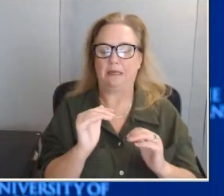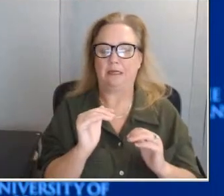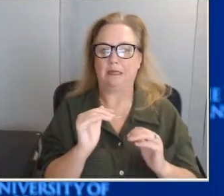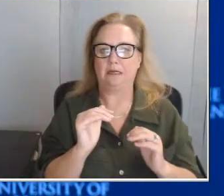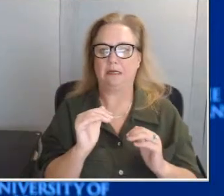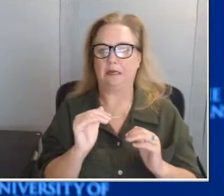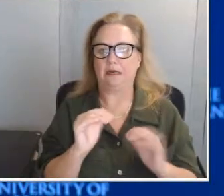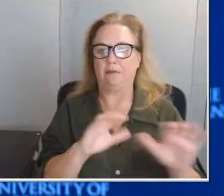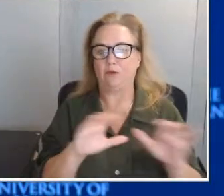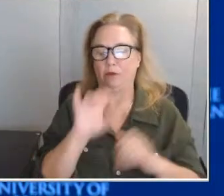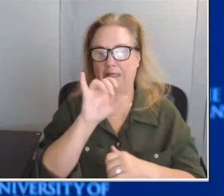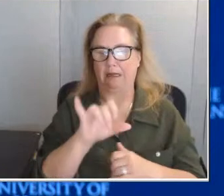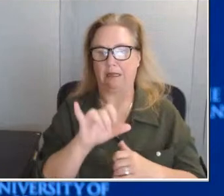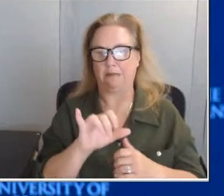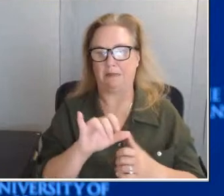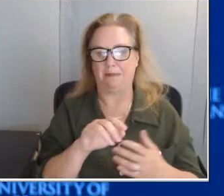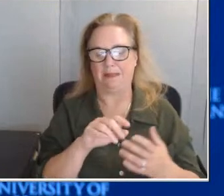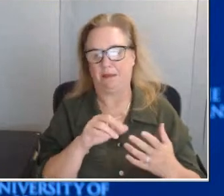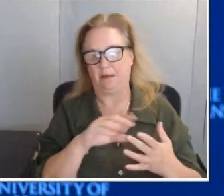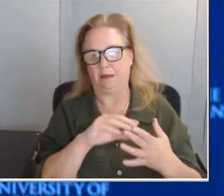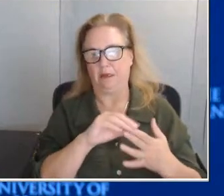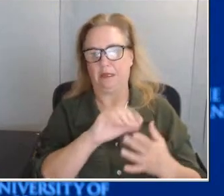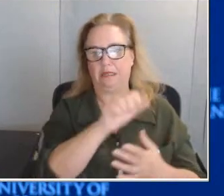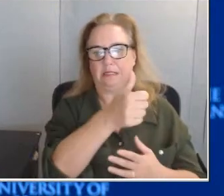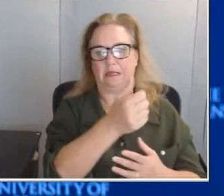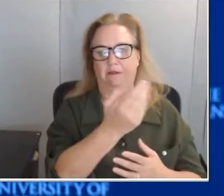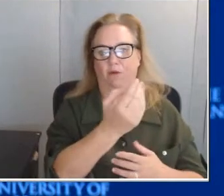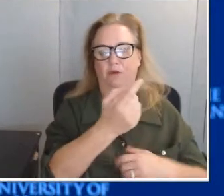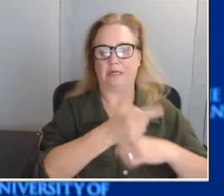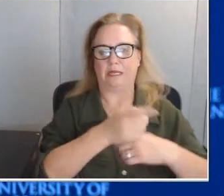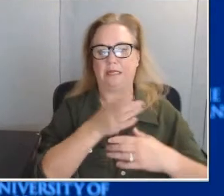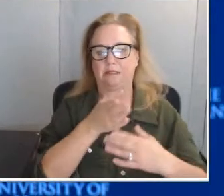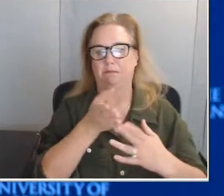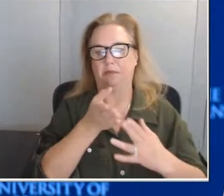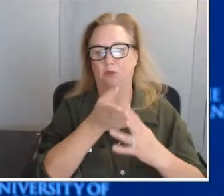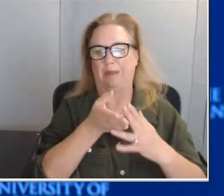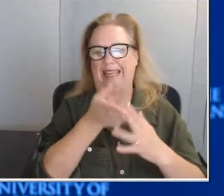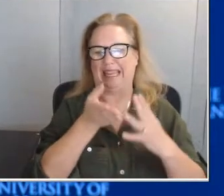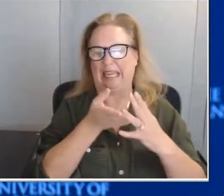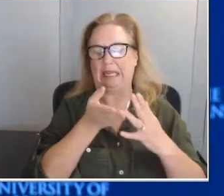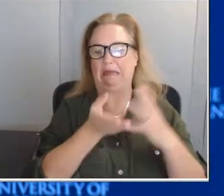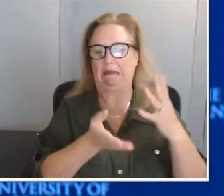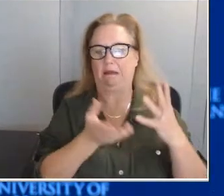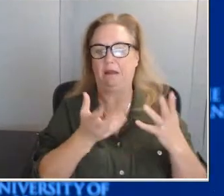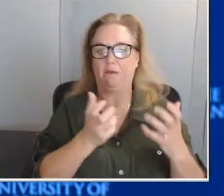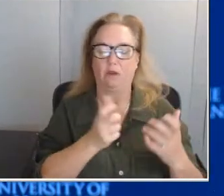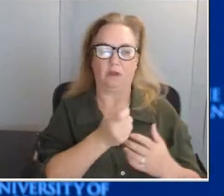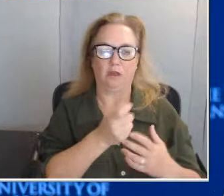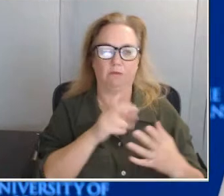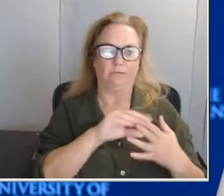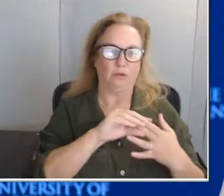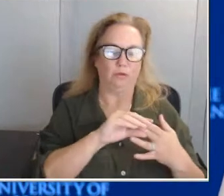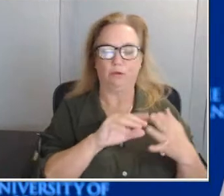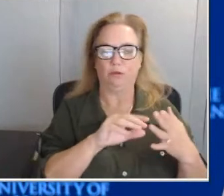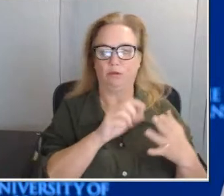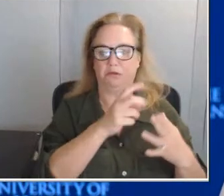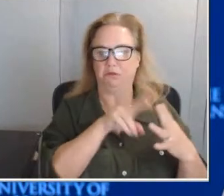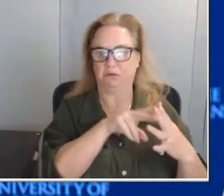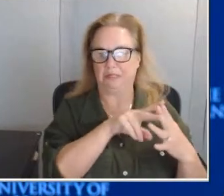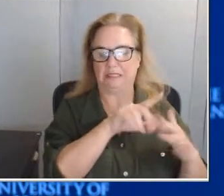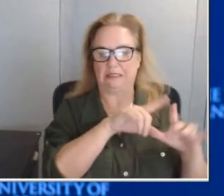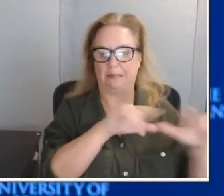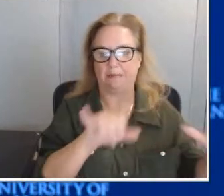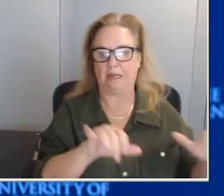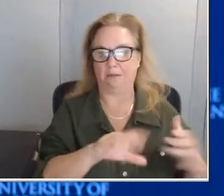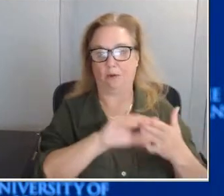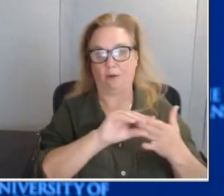doing that, then I would limit at least 10 to 14 days between a vaccine. But if you can get a couple at a time, that is good. If you can get the 3